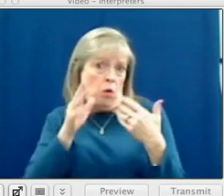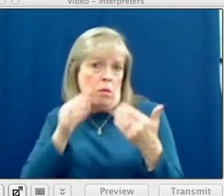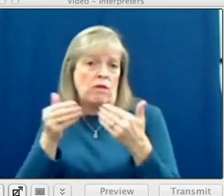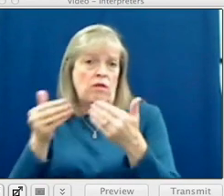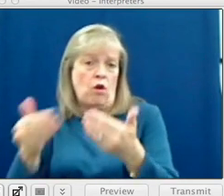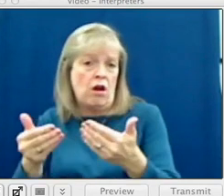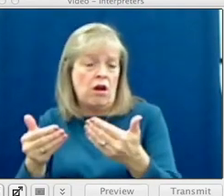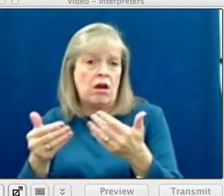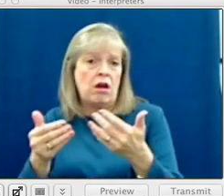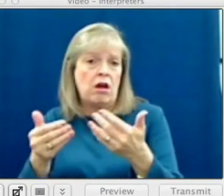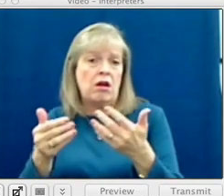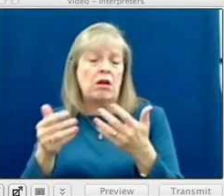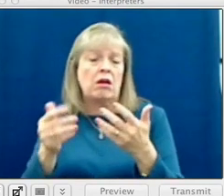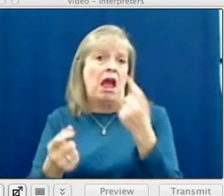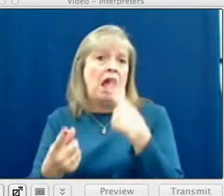example.